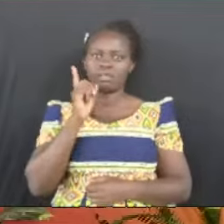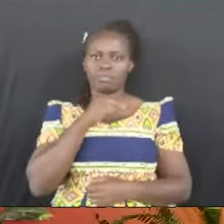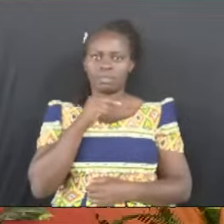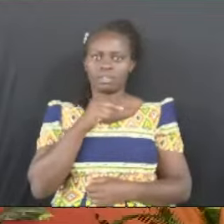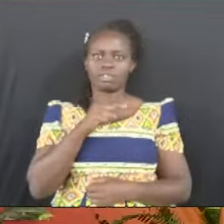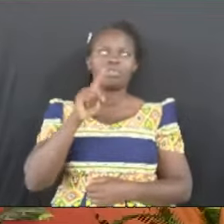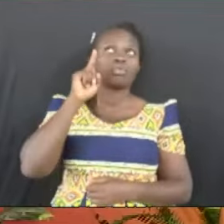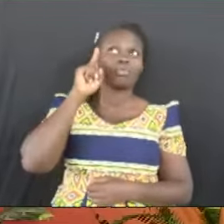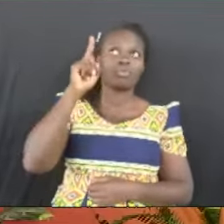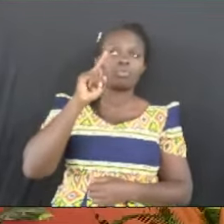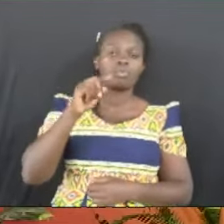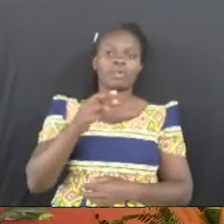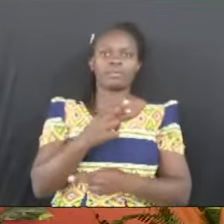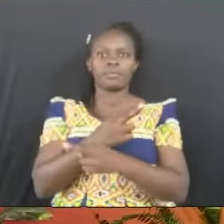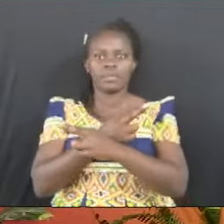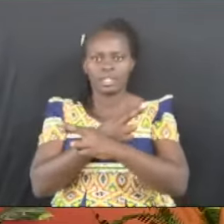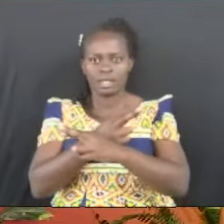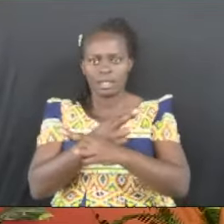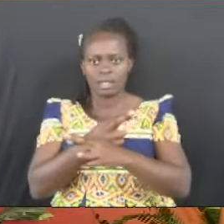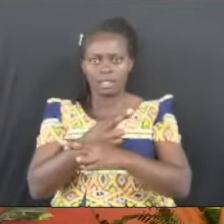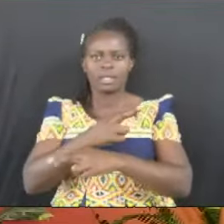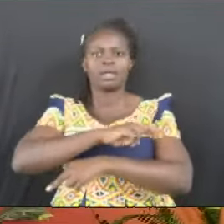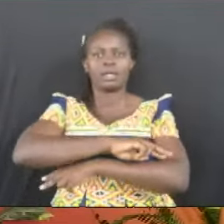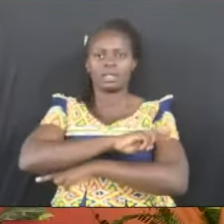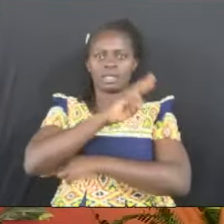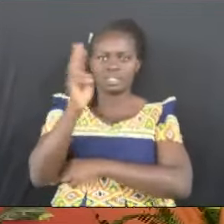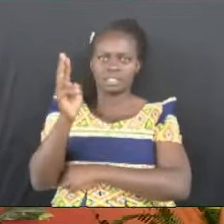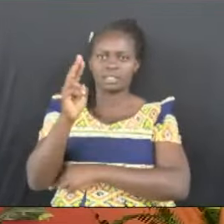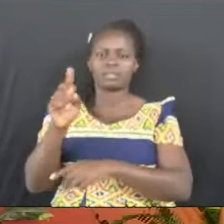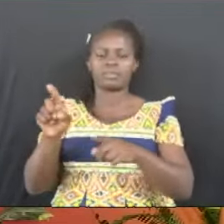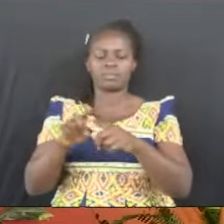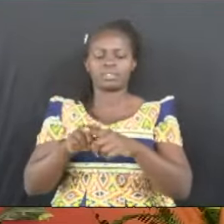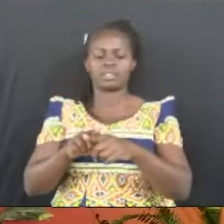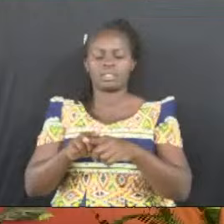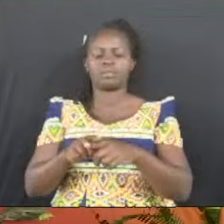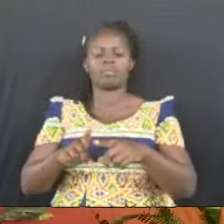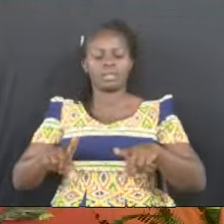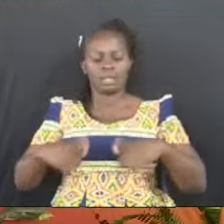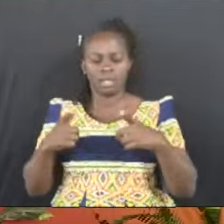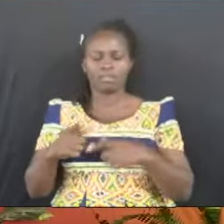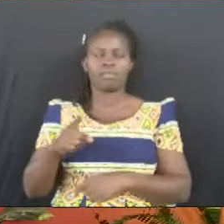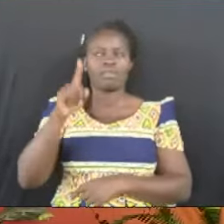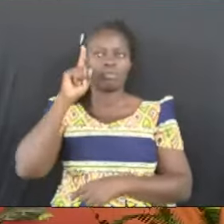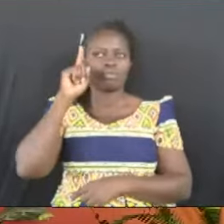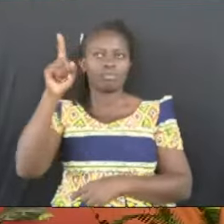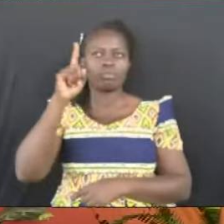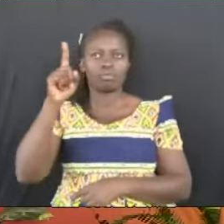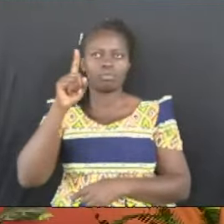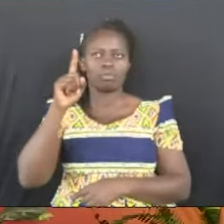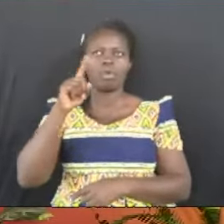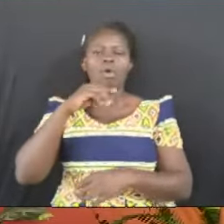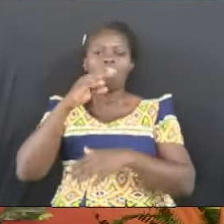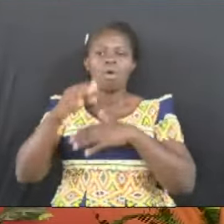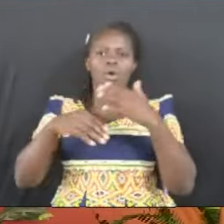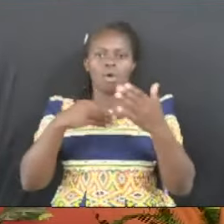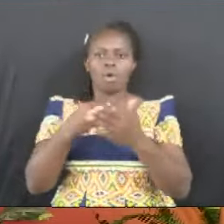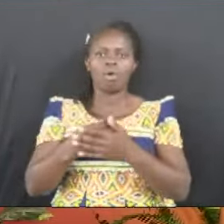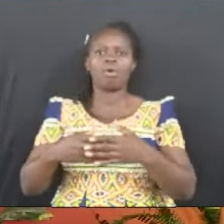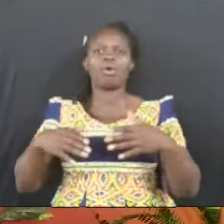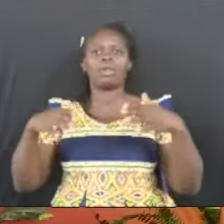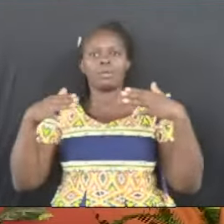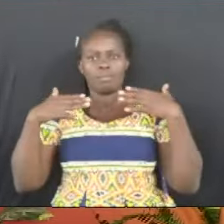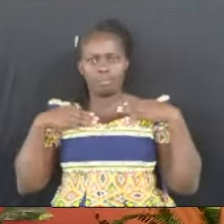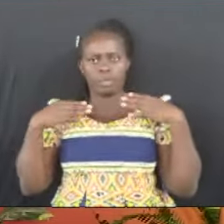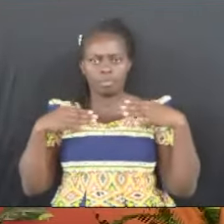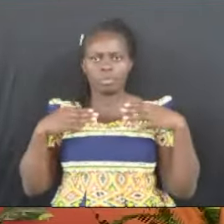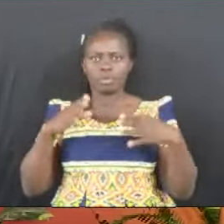the resurrection and the life. He who believes in me, though he dies, will be